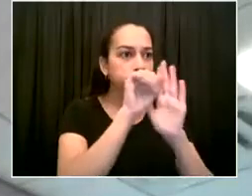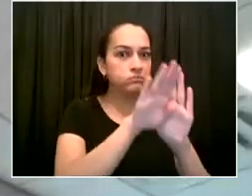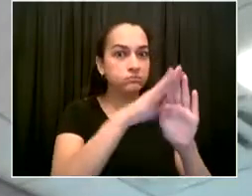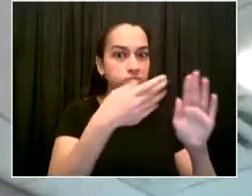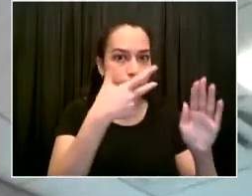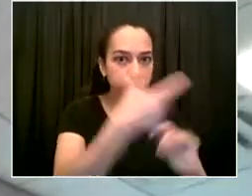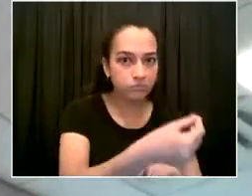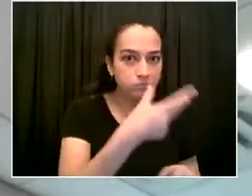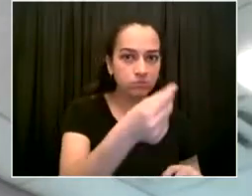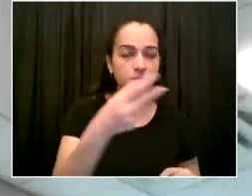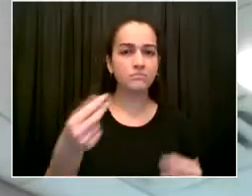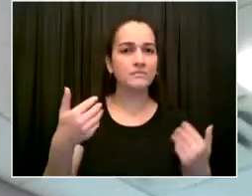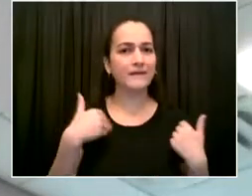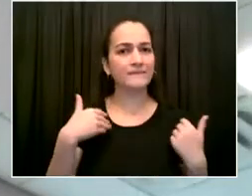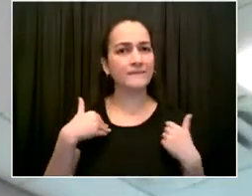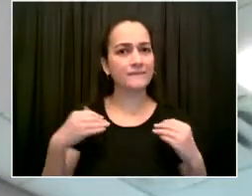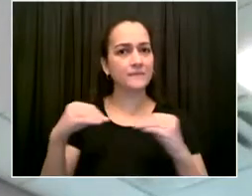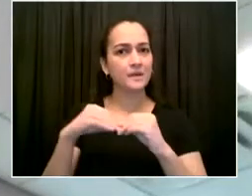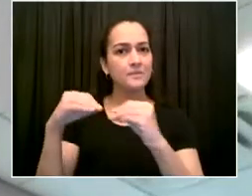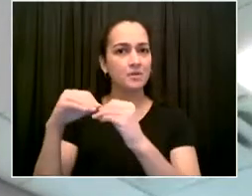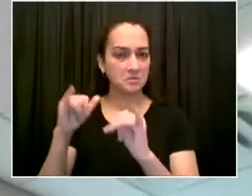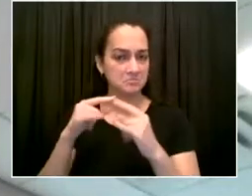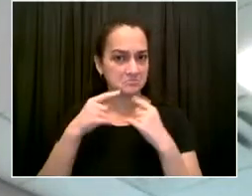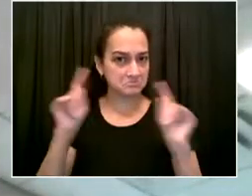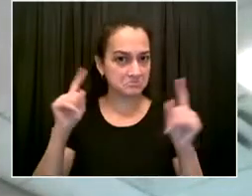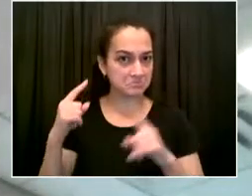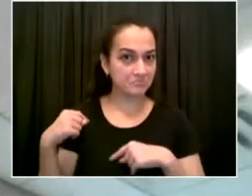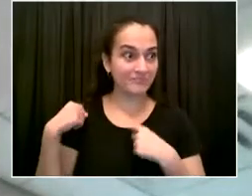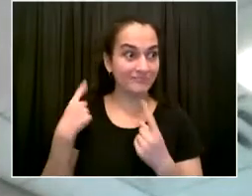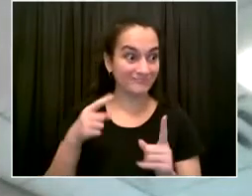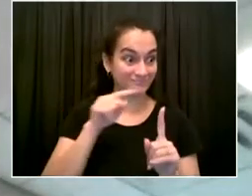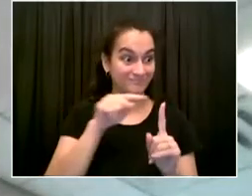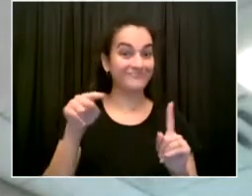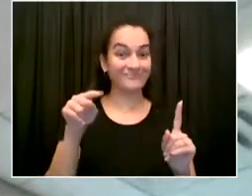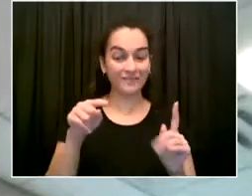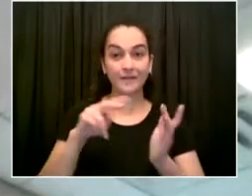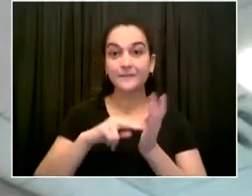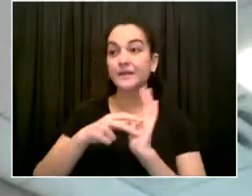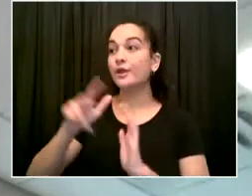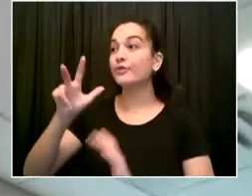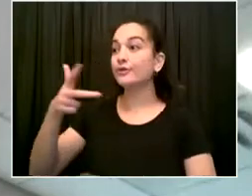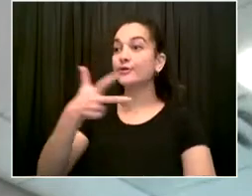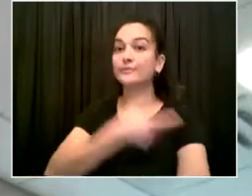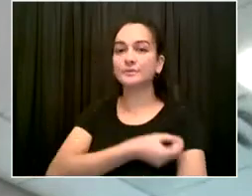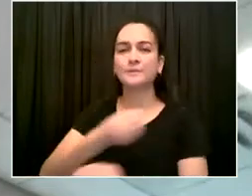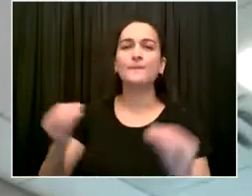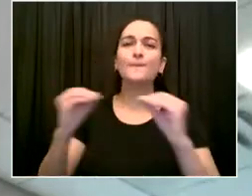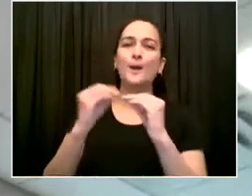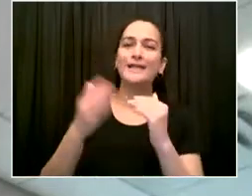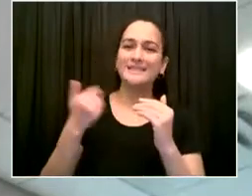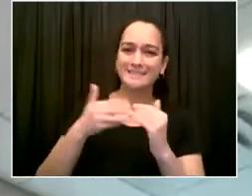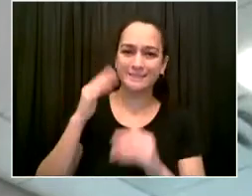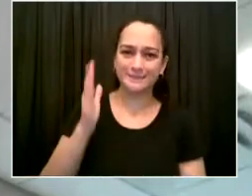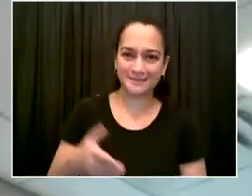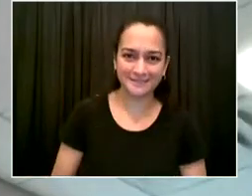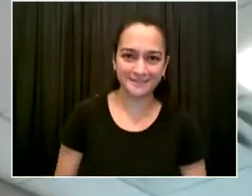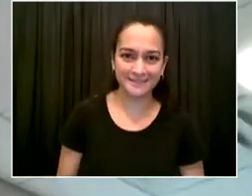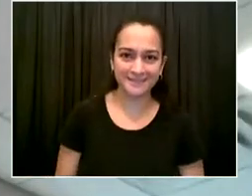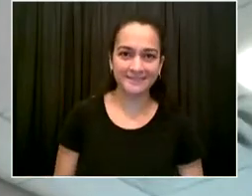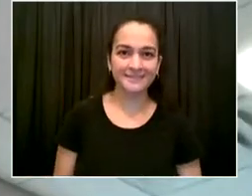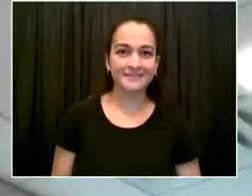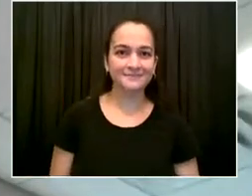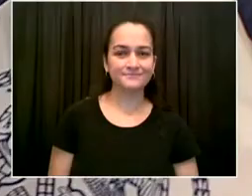Varma. Yeah, I would just to add on to what Ted has said, I think, you know, New York City's performance and the ability to